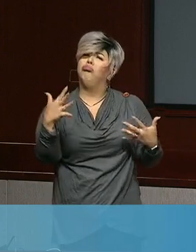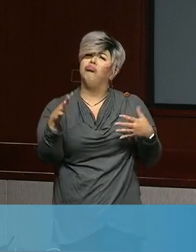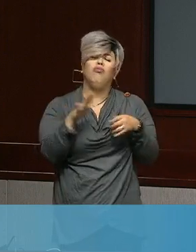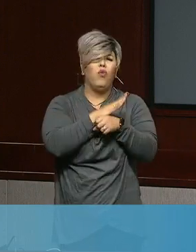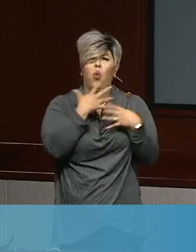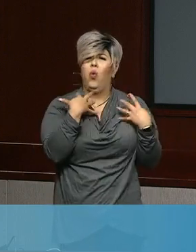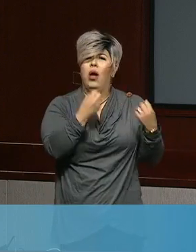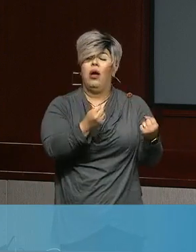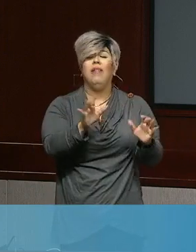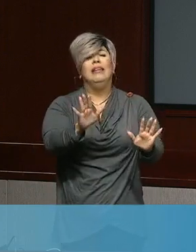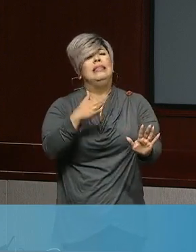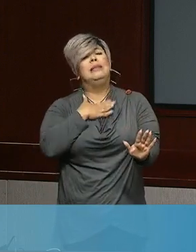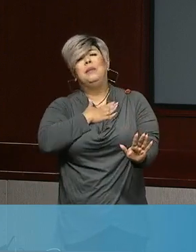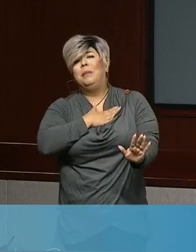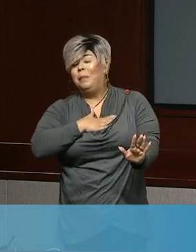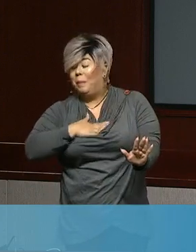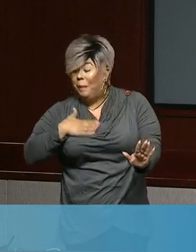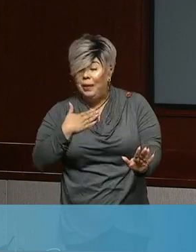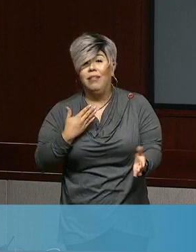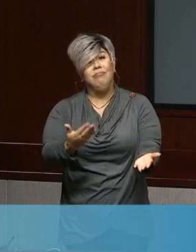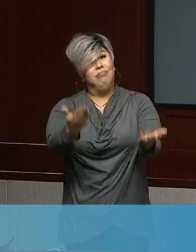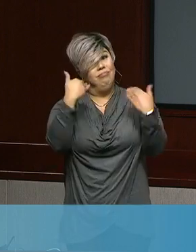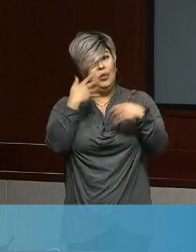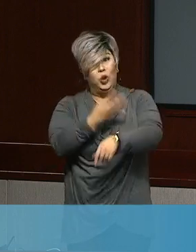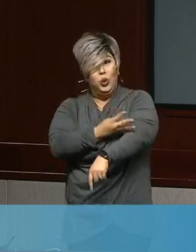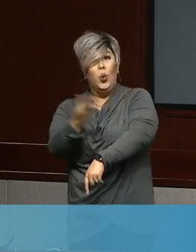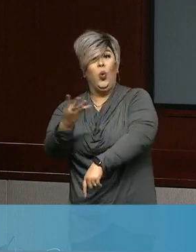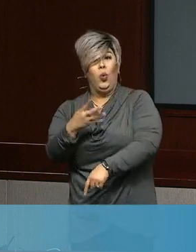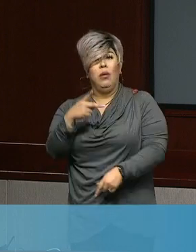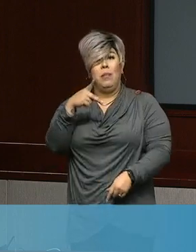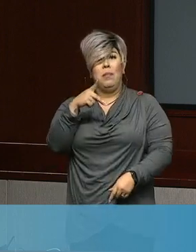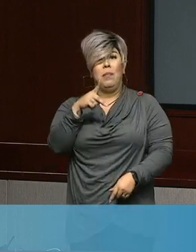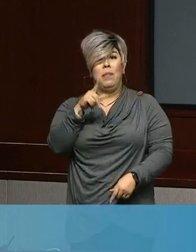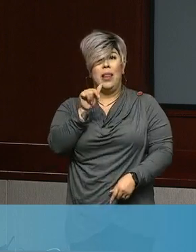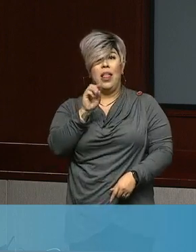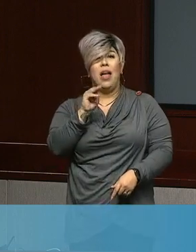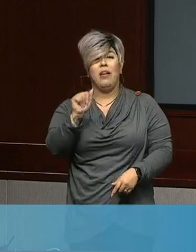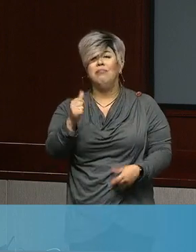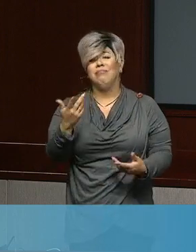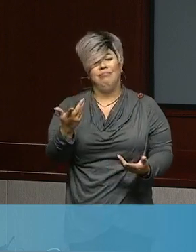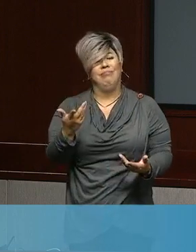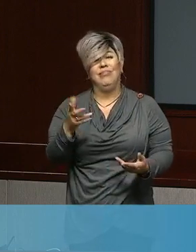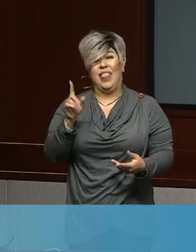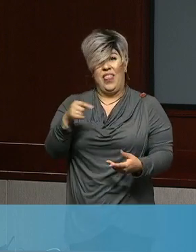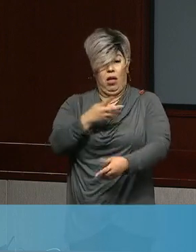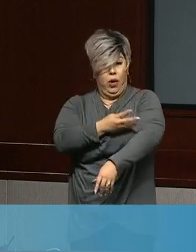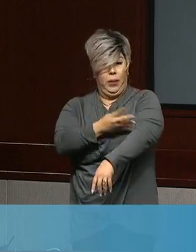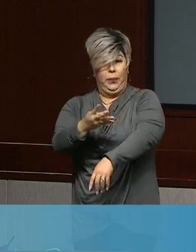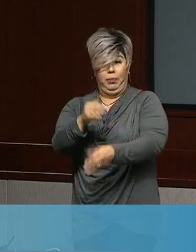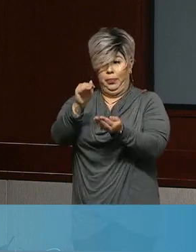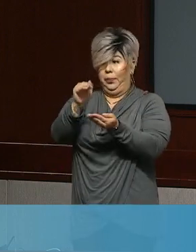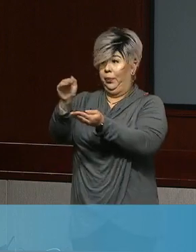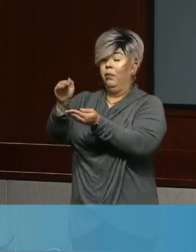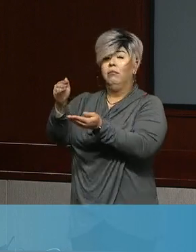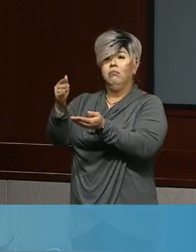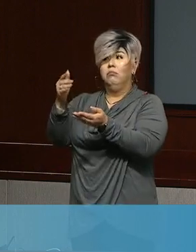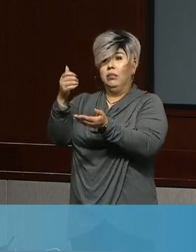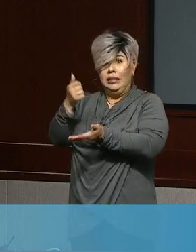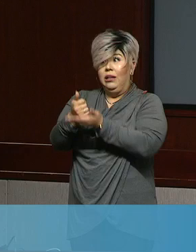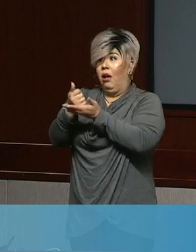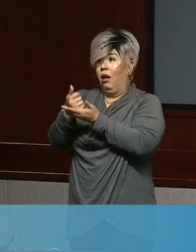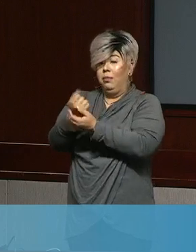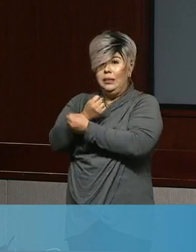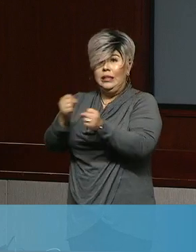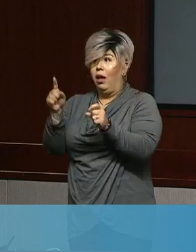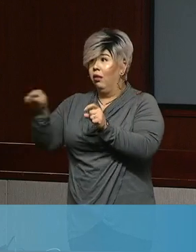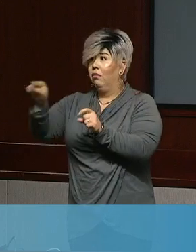Please donate your plasma, please. Your donation will save lives for those in our